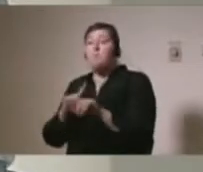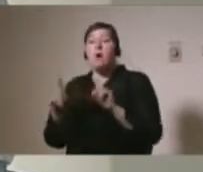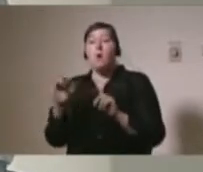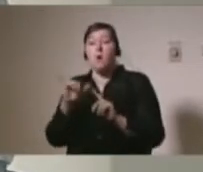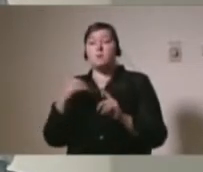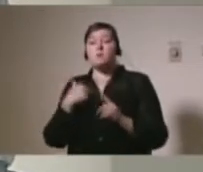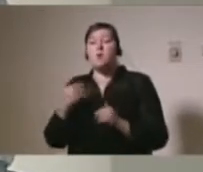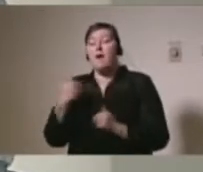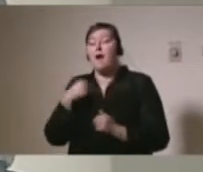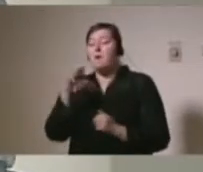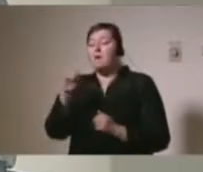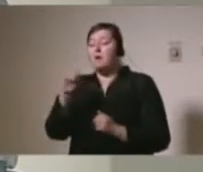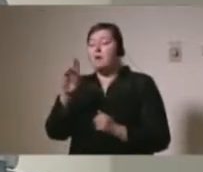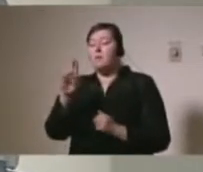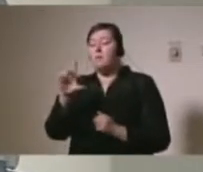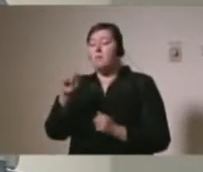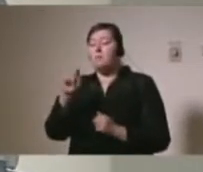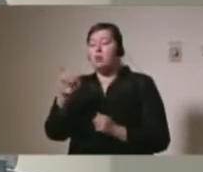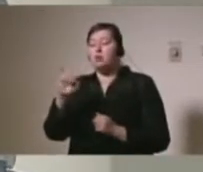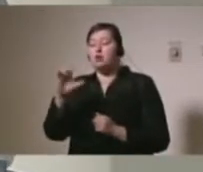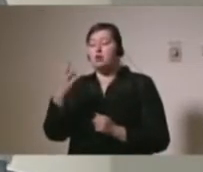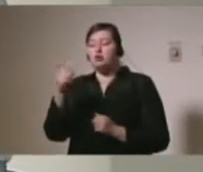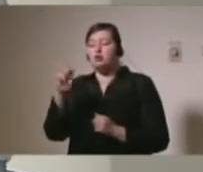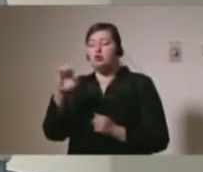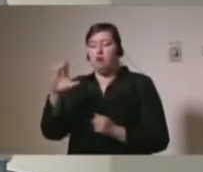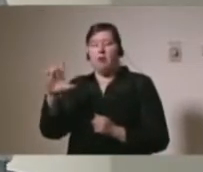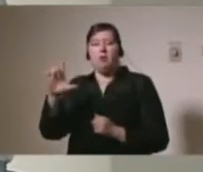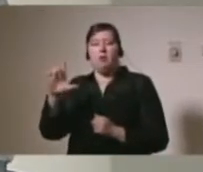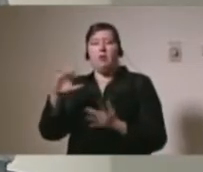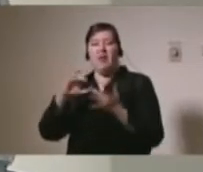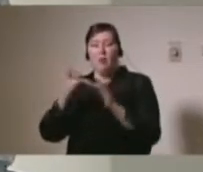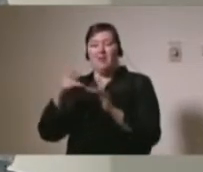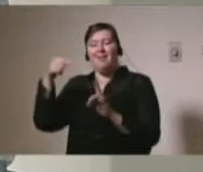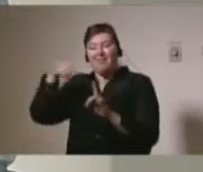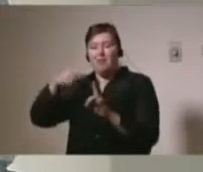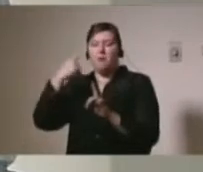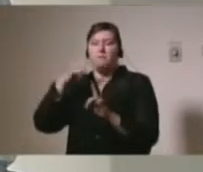multi-channel access network for the internet.